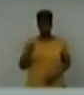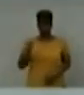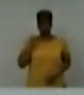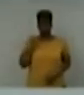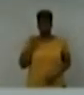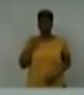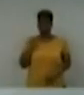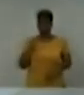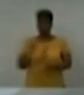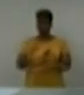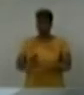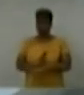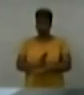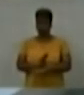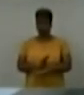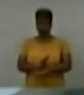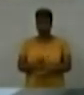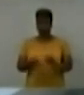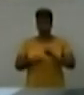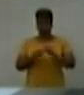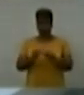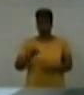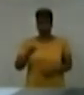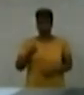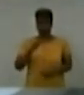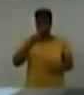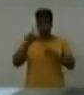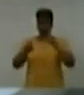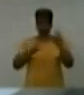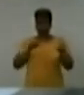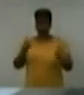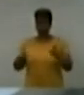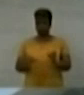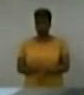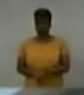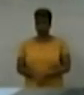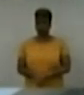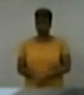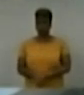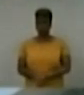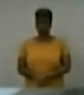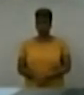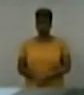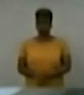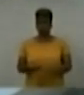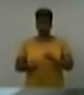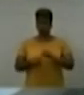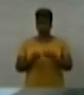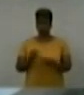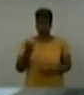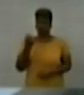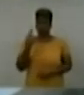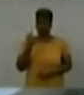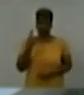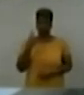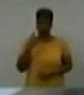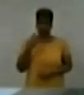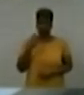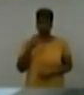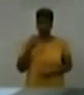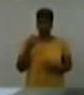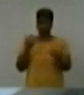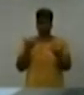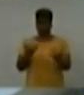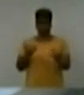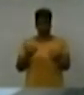Several years ago, the Prime Minister said that in 2020, the focus will be on leadership training and professional